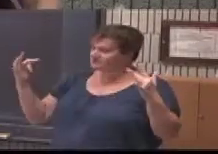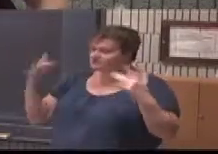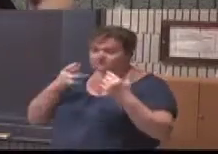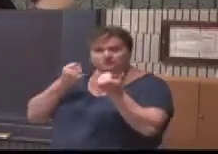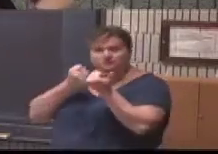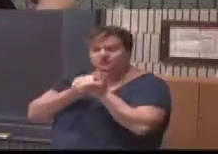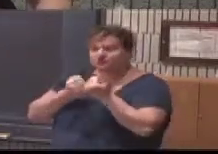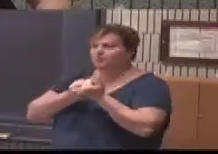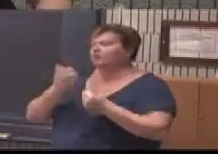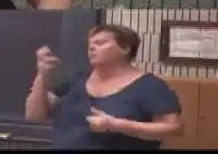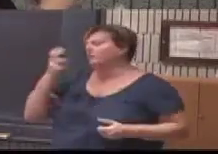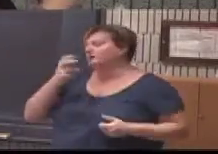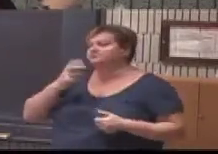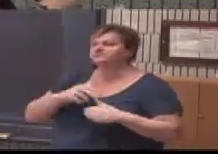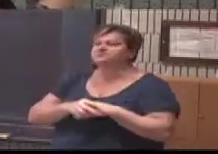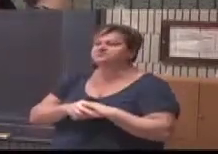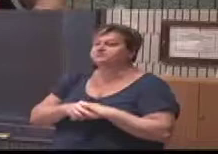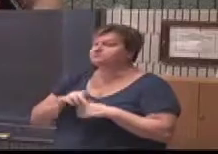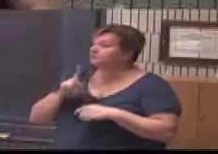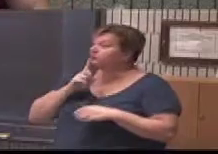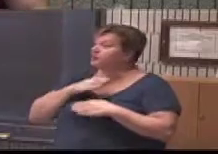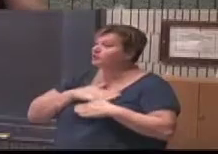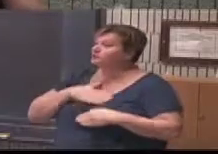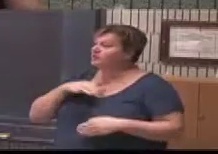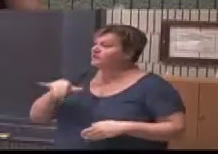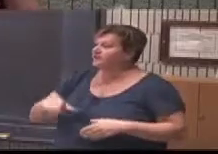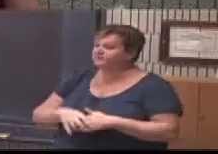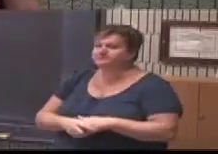tragedy, that's for sure. And I really appreciate that, too.